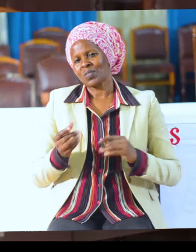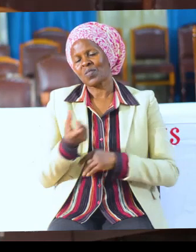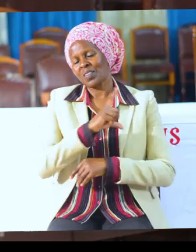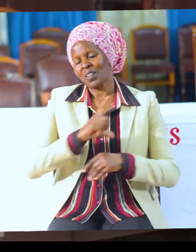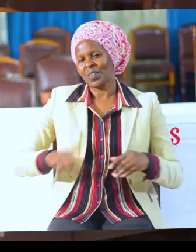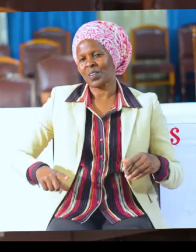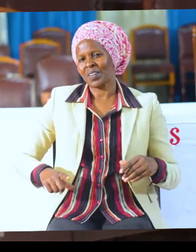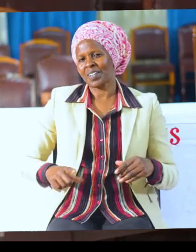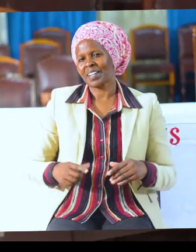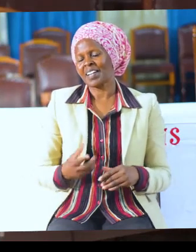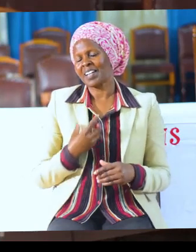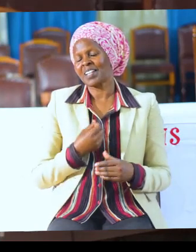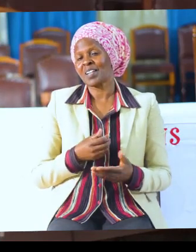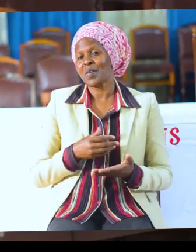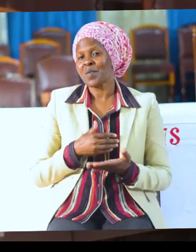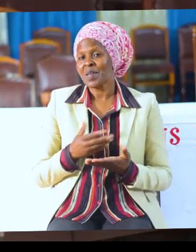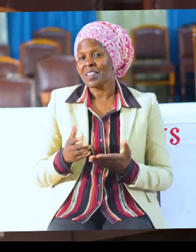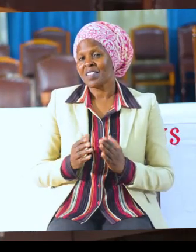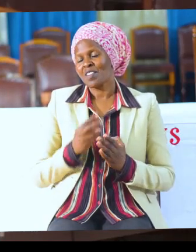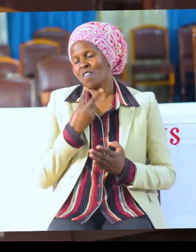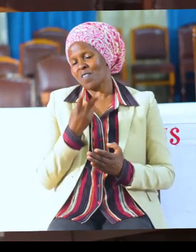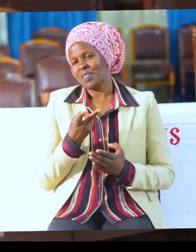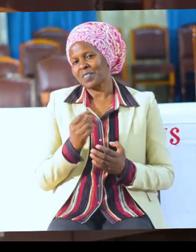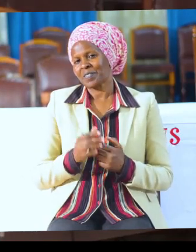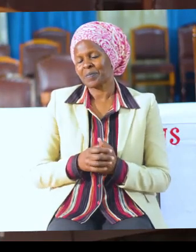Lord and they prayed their vows.